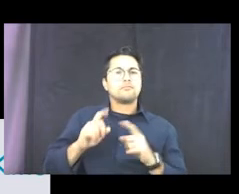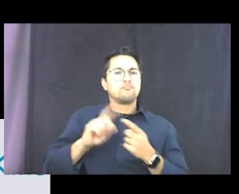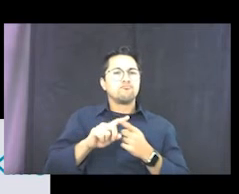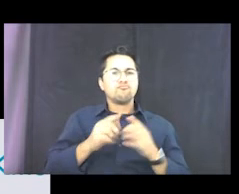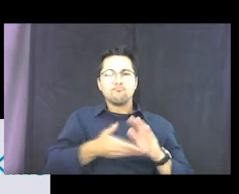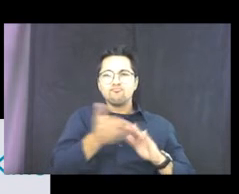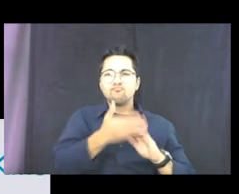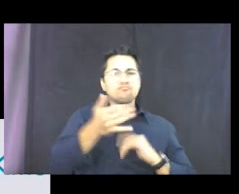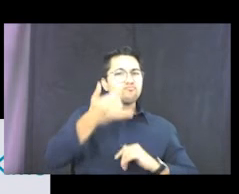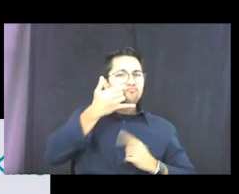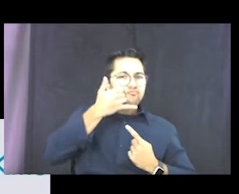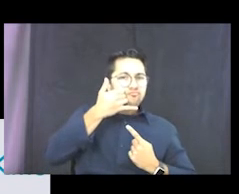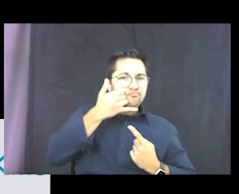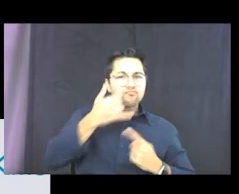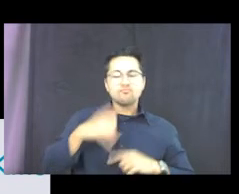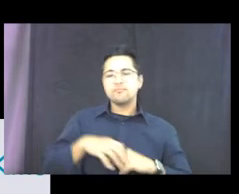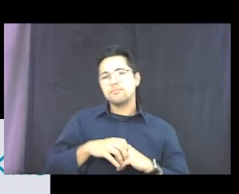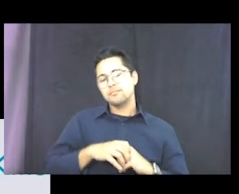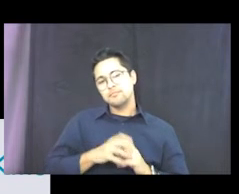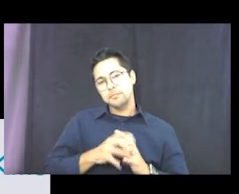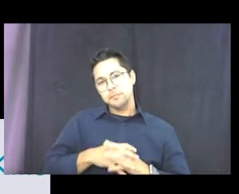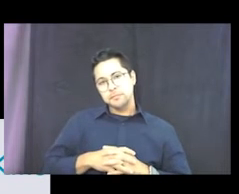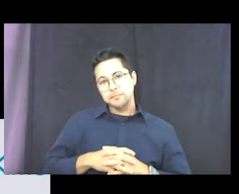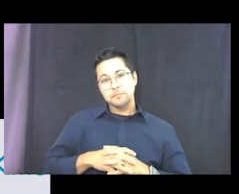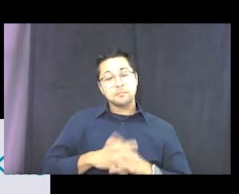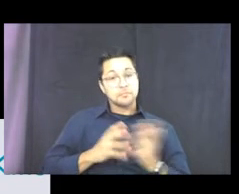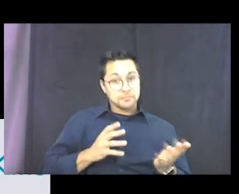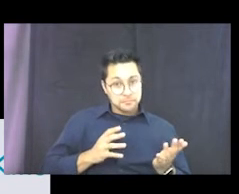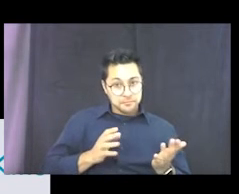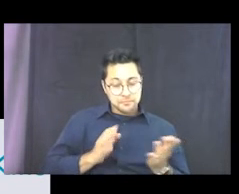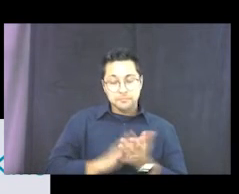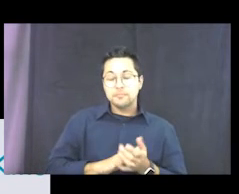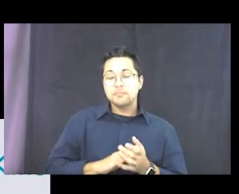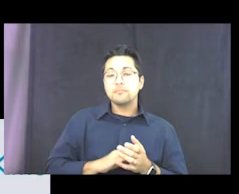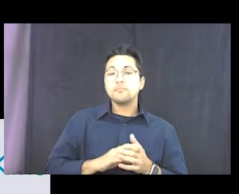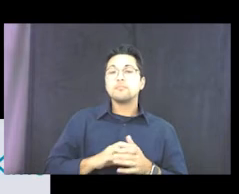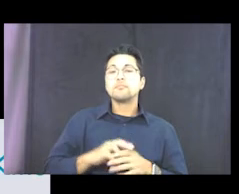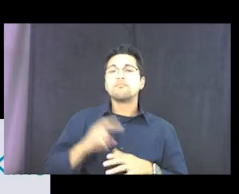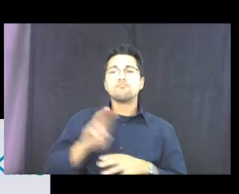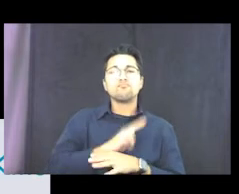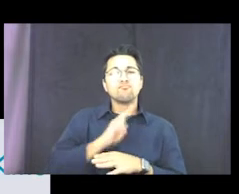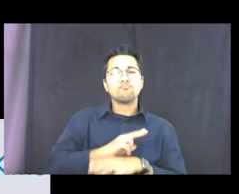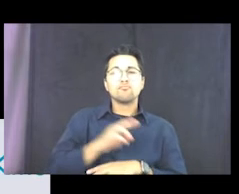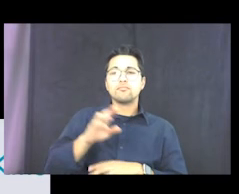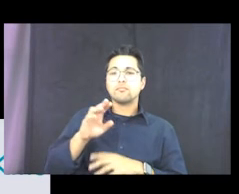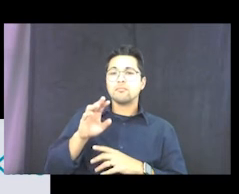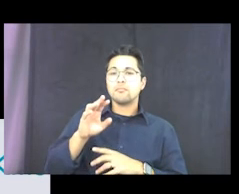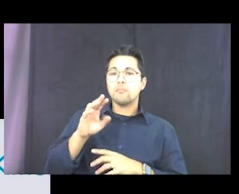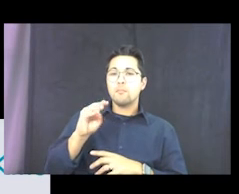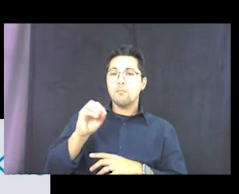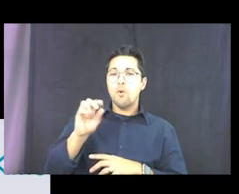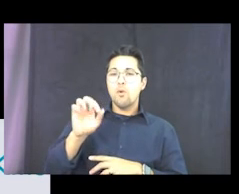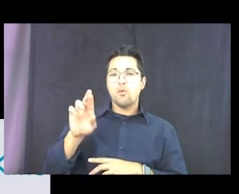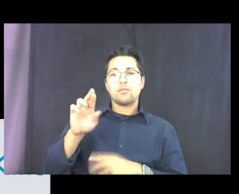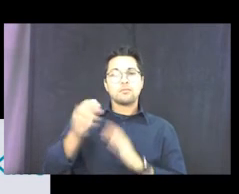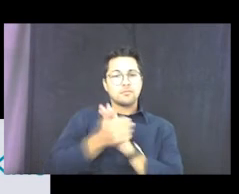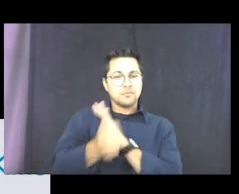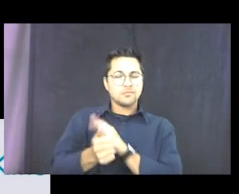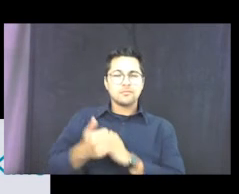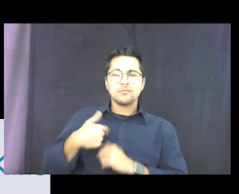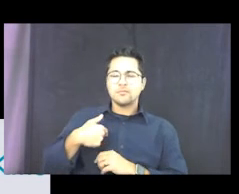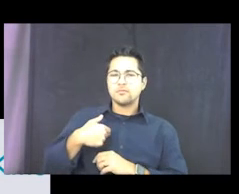use a mobile device or cell phone. So by using fine motor skills, we call upon our